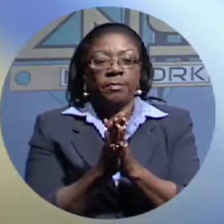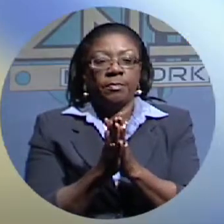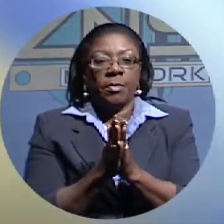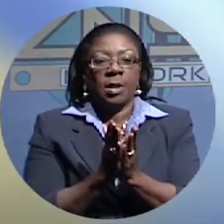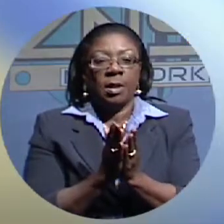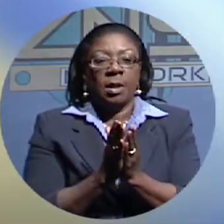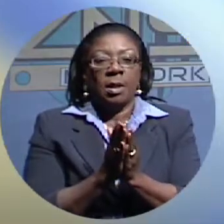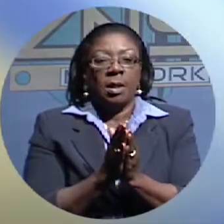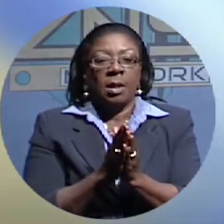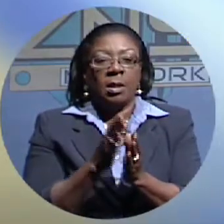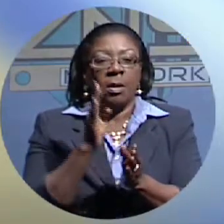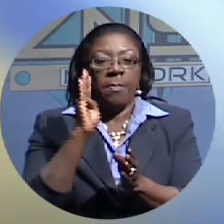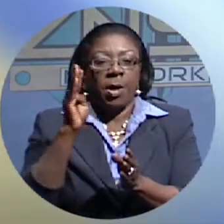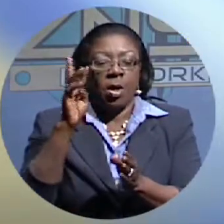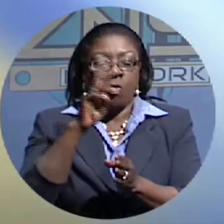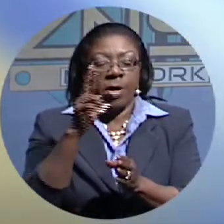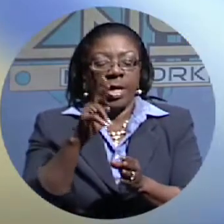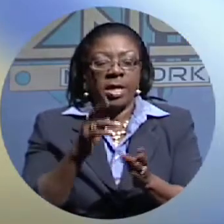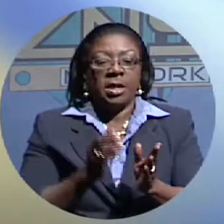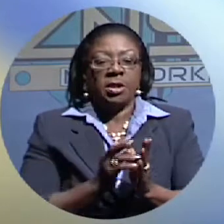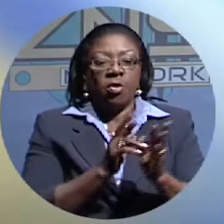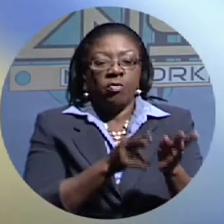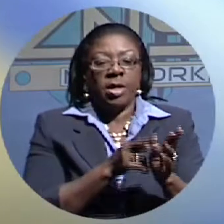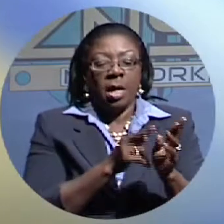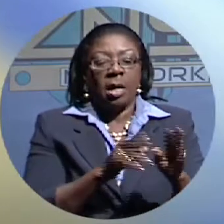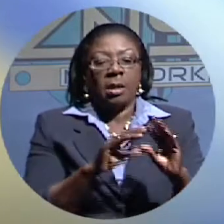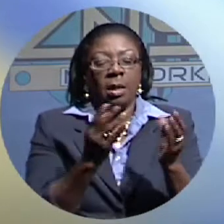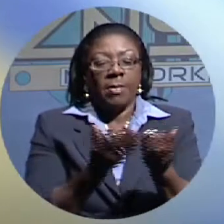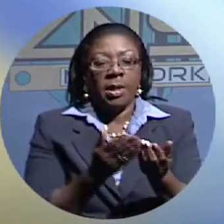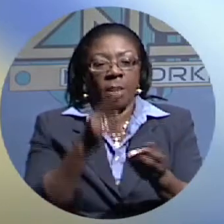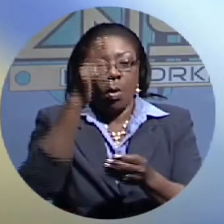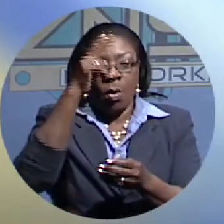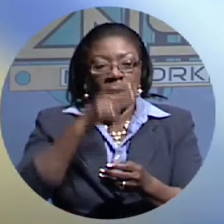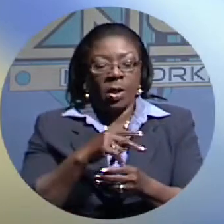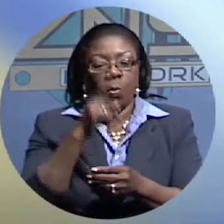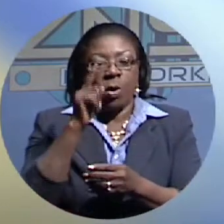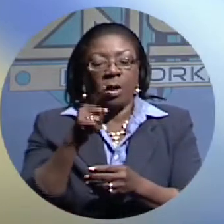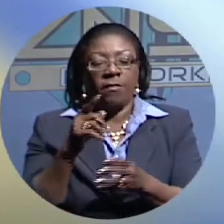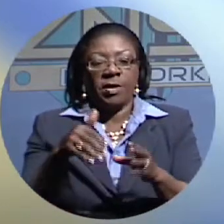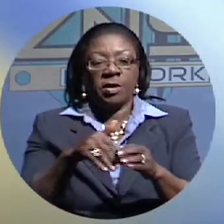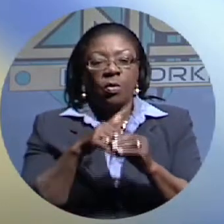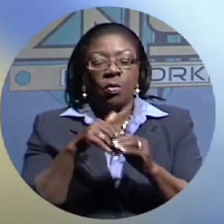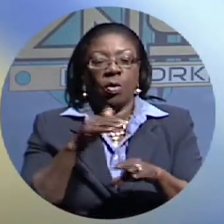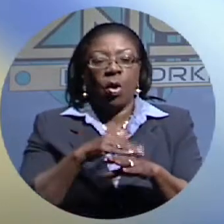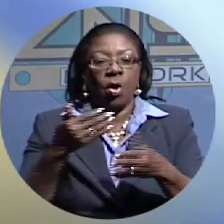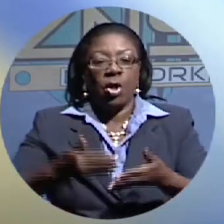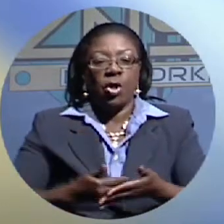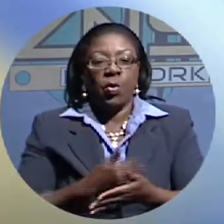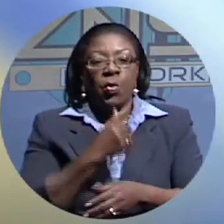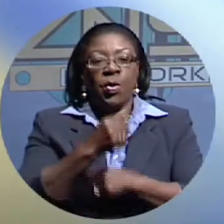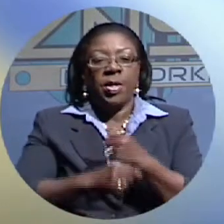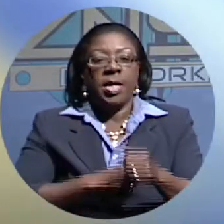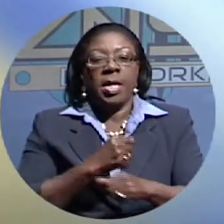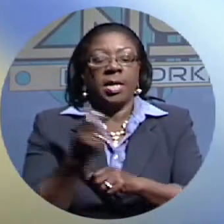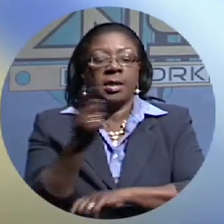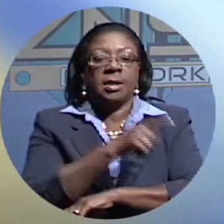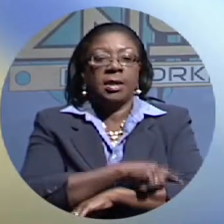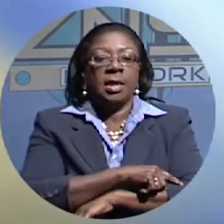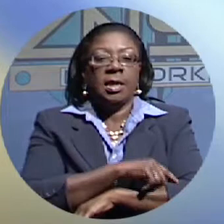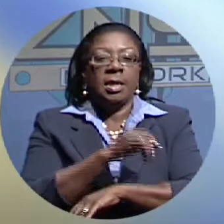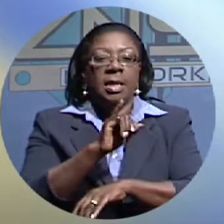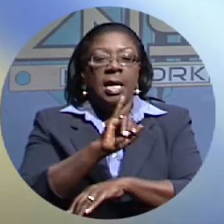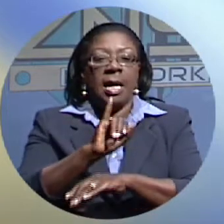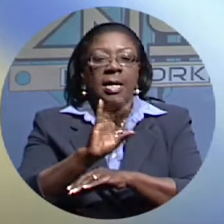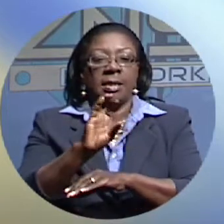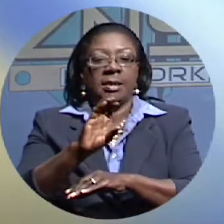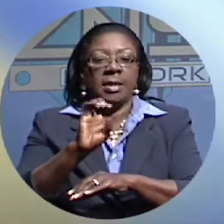Bull Reds Regatta Committee honoring one of its own at the event's closing ceremonies on New Year's Day. Ken Iceman McPhee was one of the founding members of the